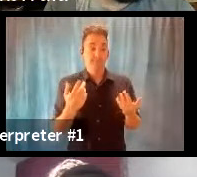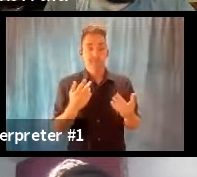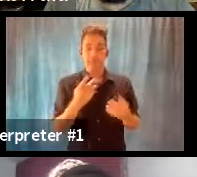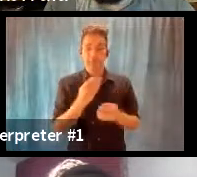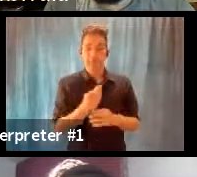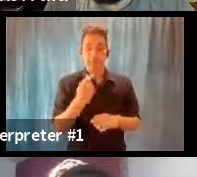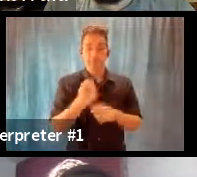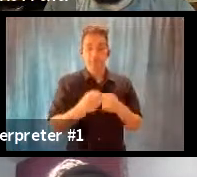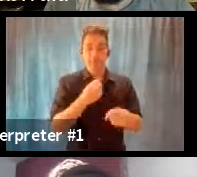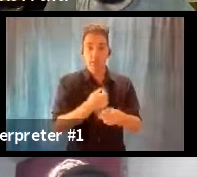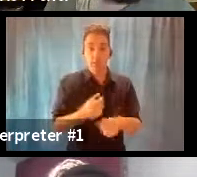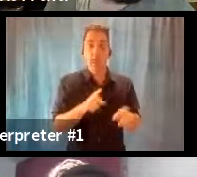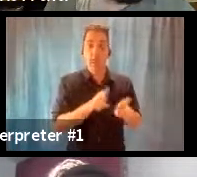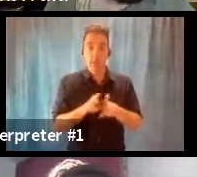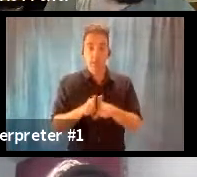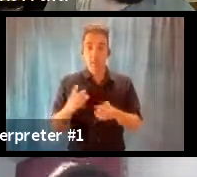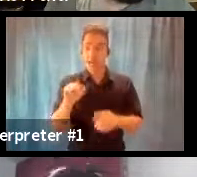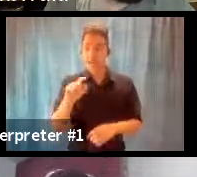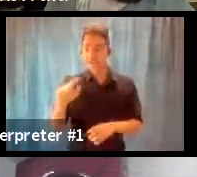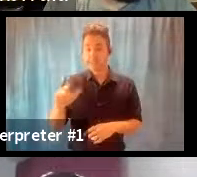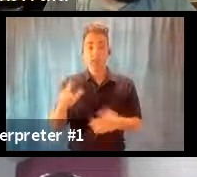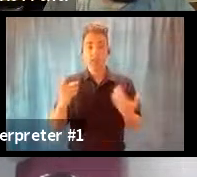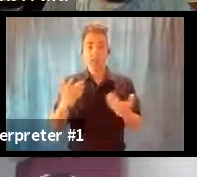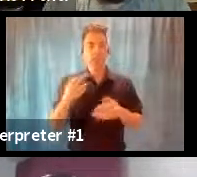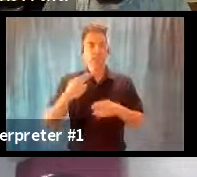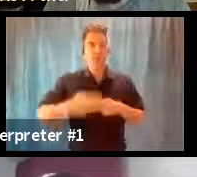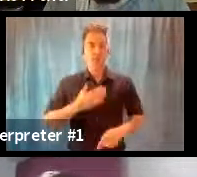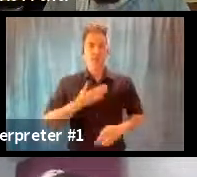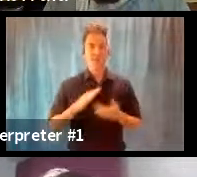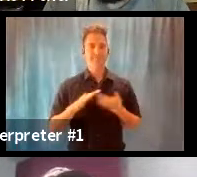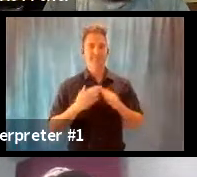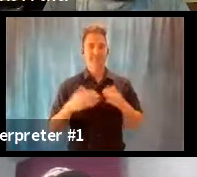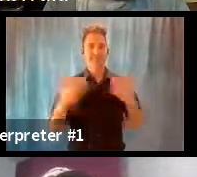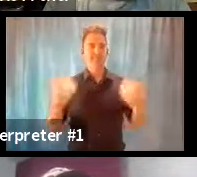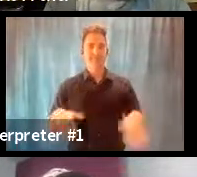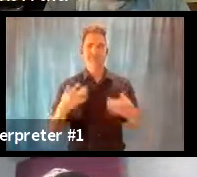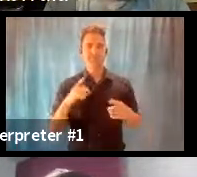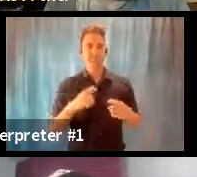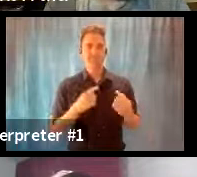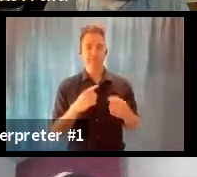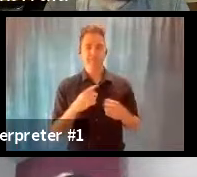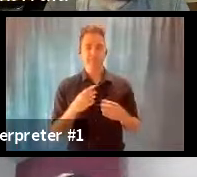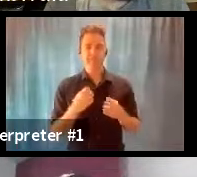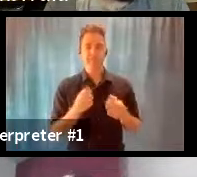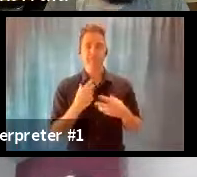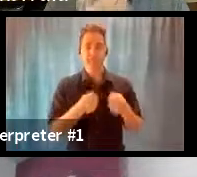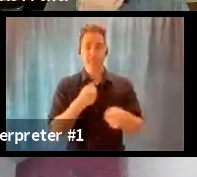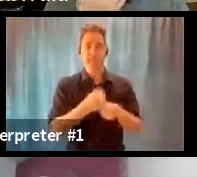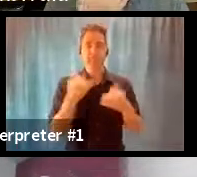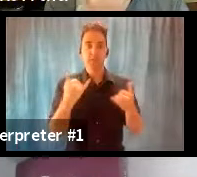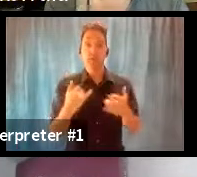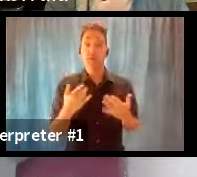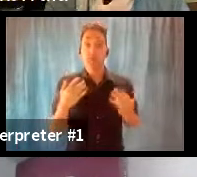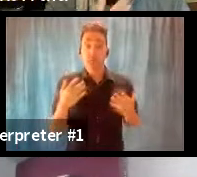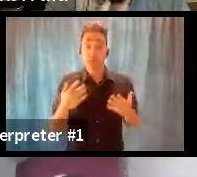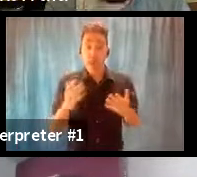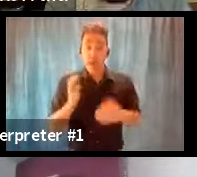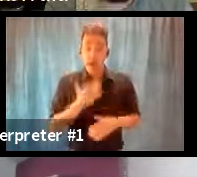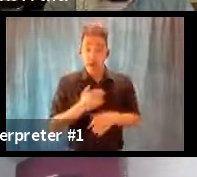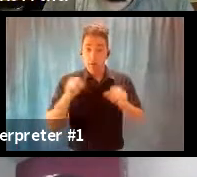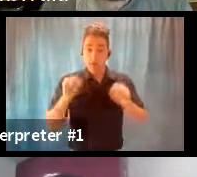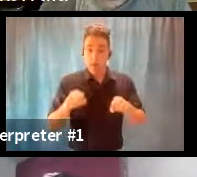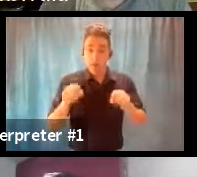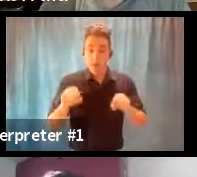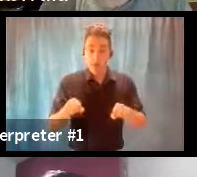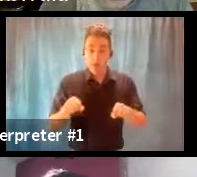St. Louis's potential is actually bigger than its problems, and that's saying a lot. And active local democracy is